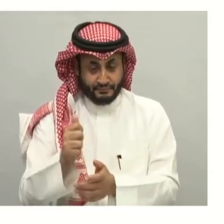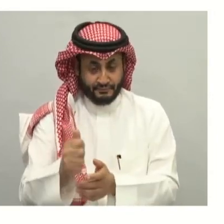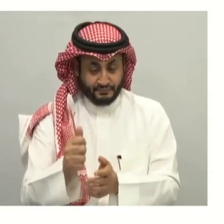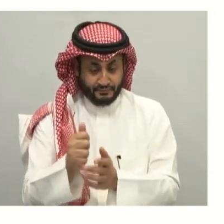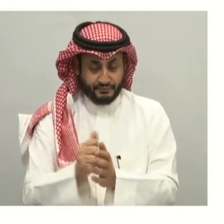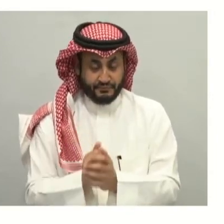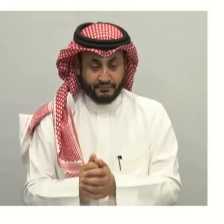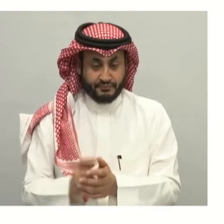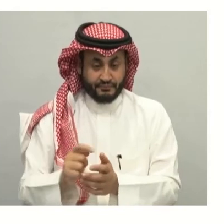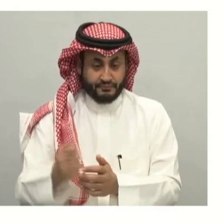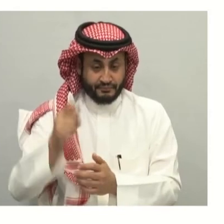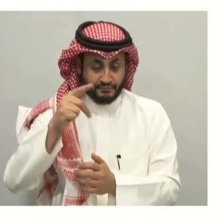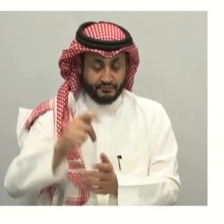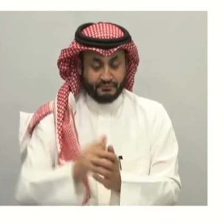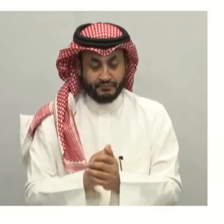Tap.